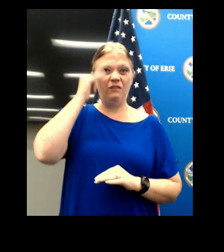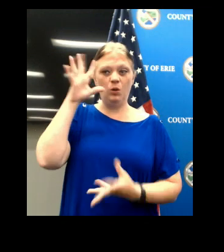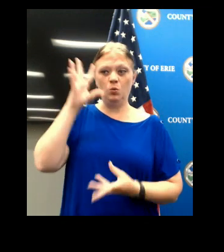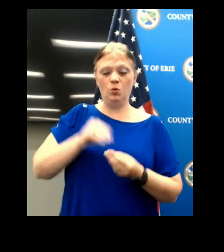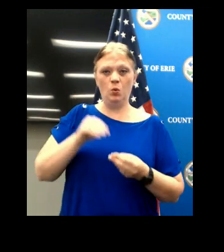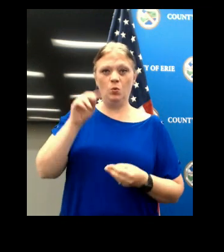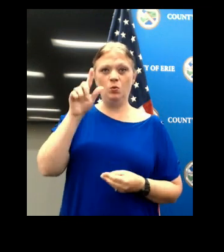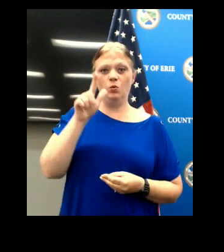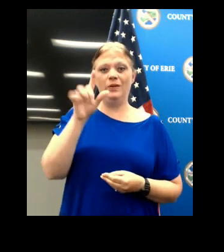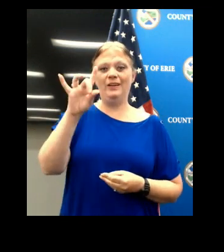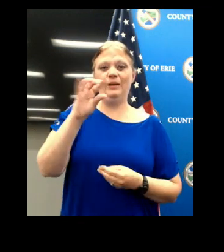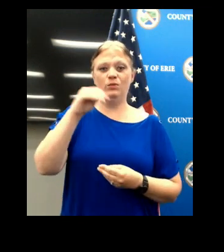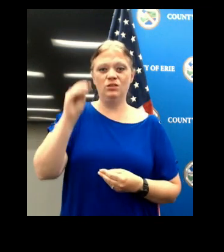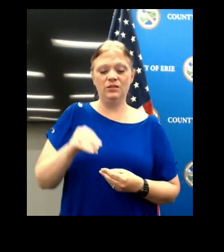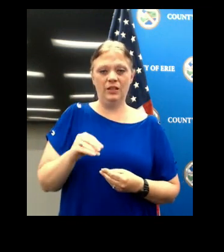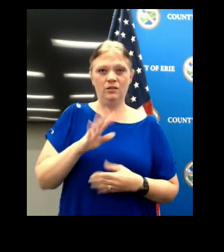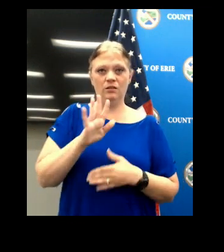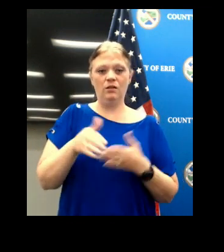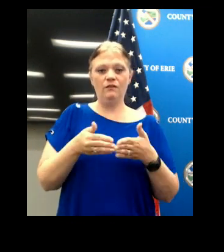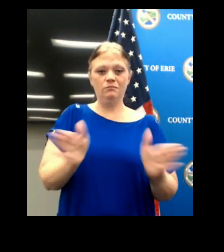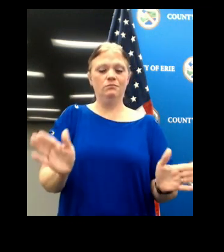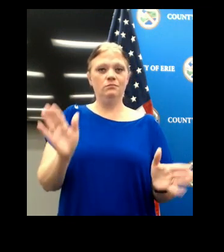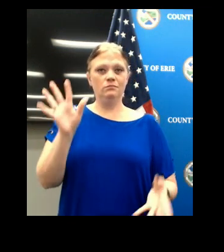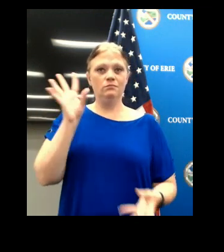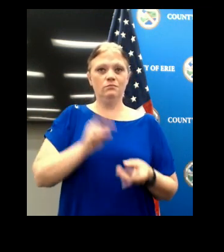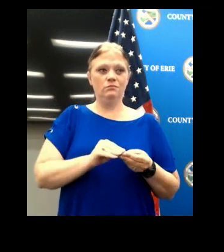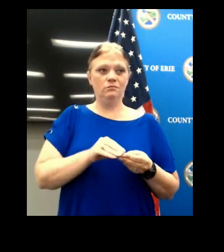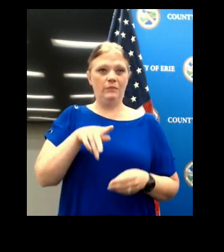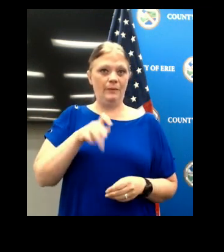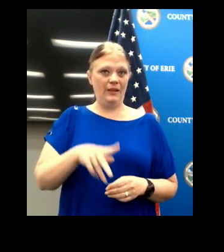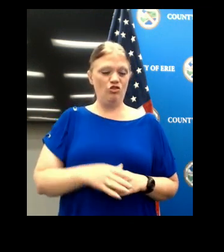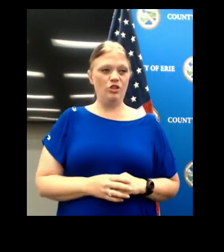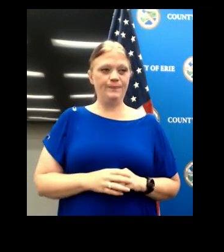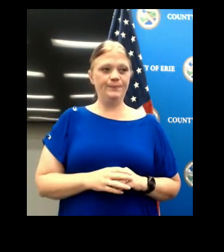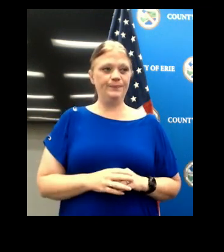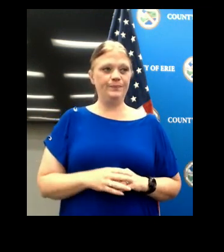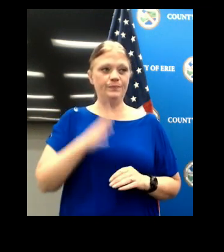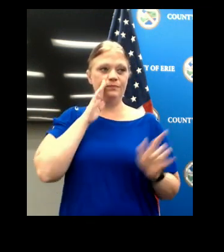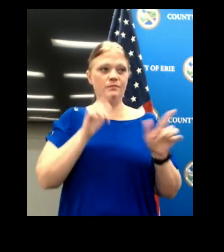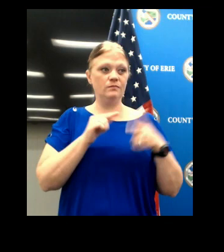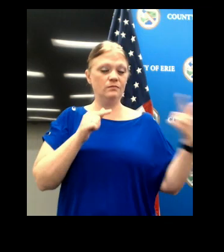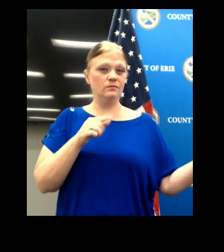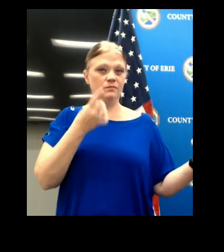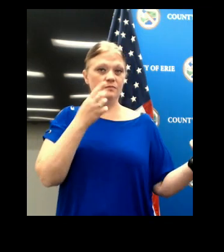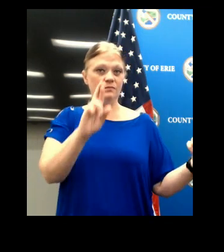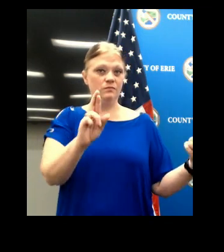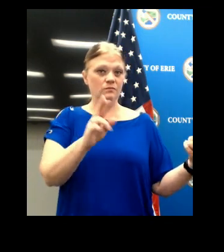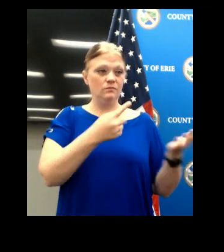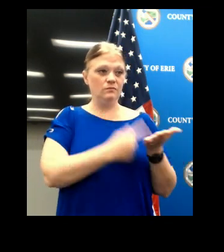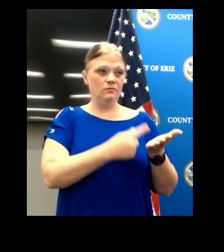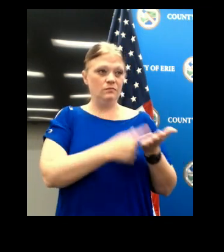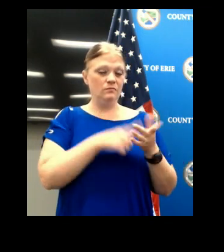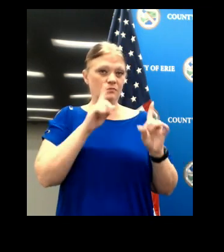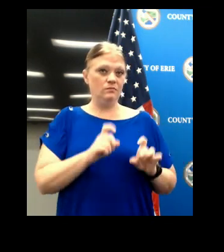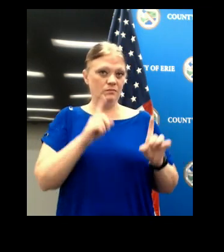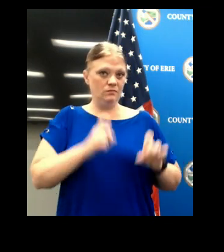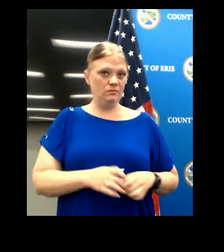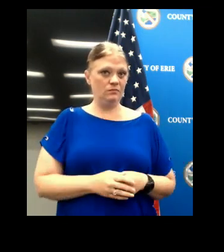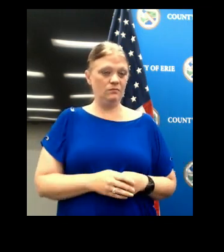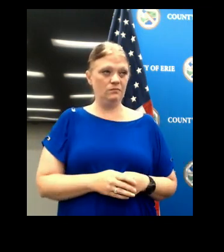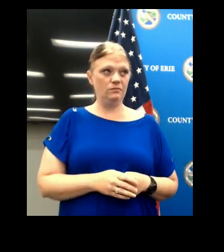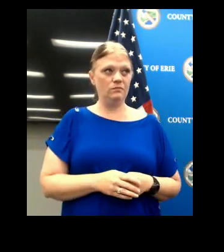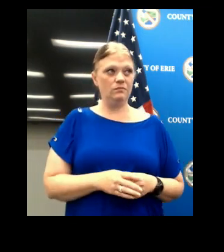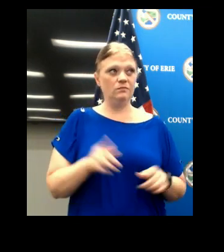up 28% of our general population. I'll turn it over to Dr. Burstein to talk about testing as